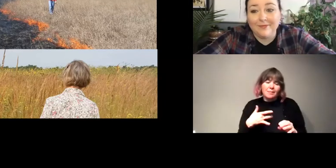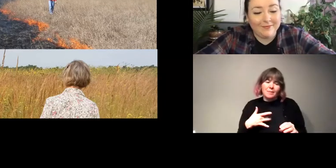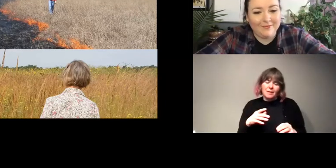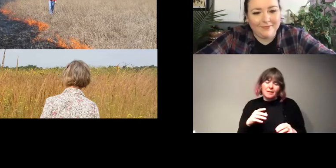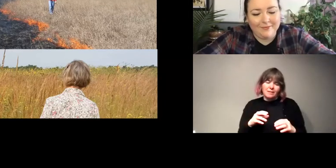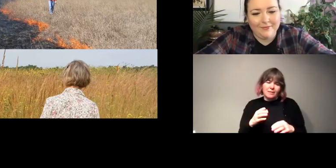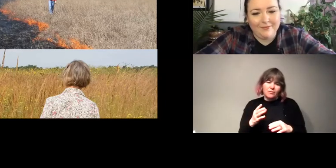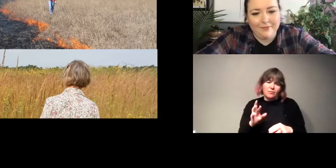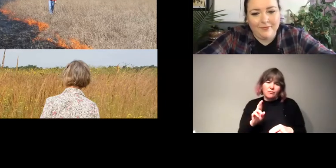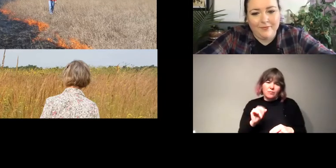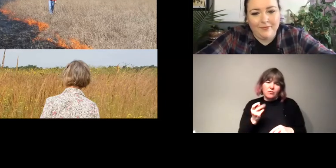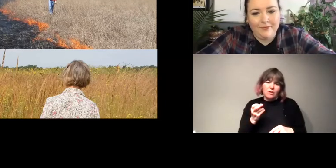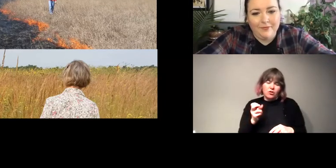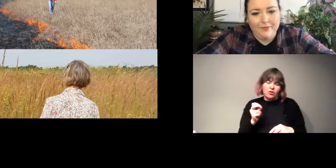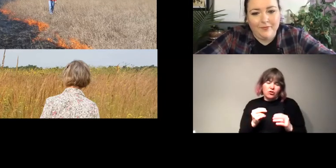is.